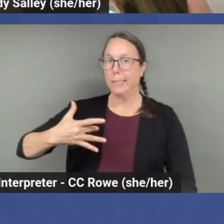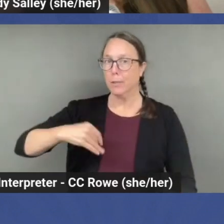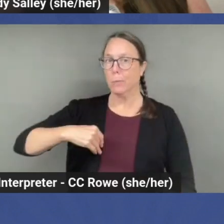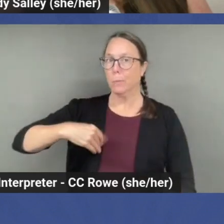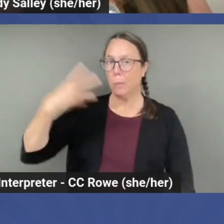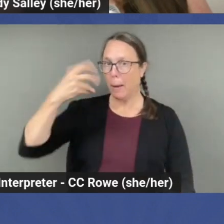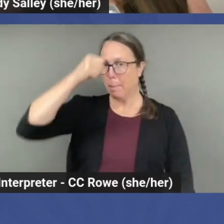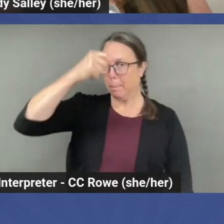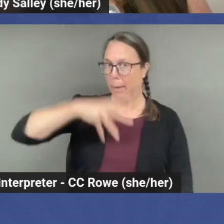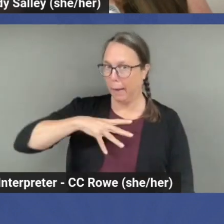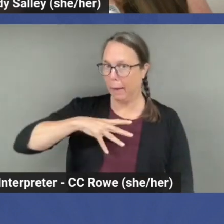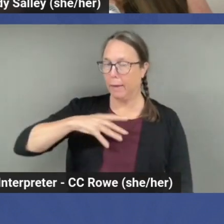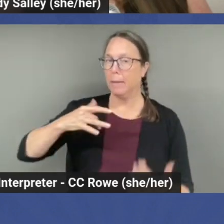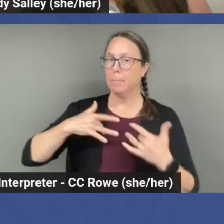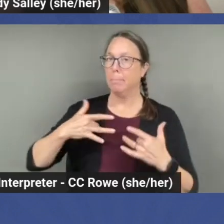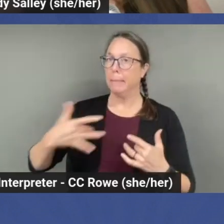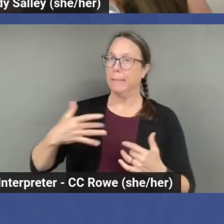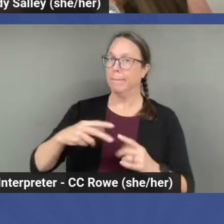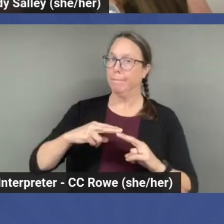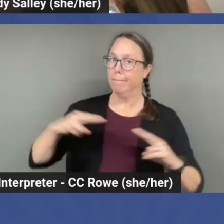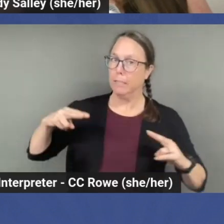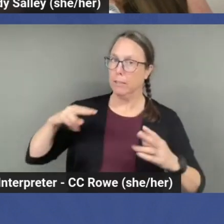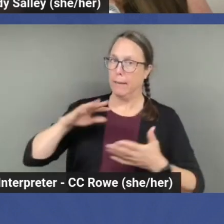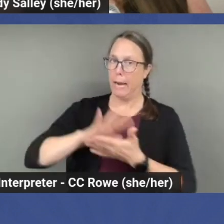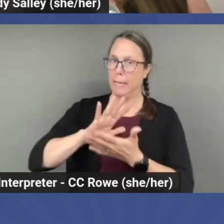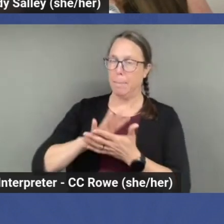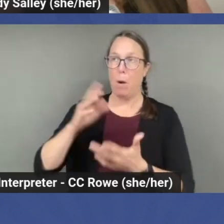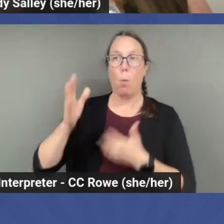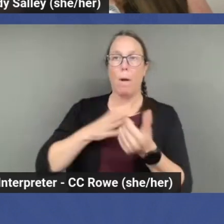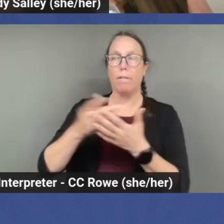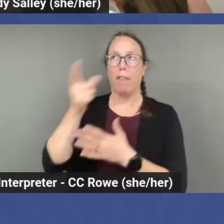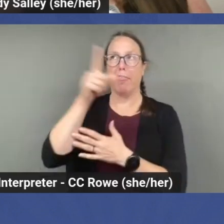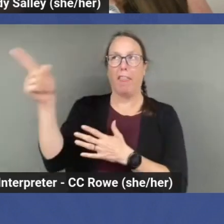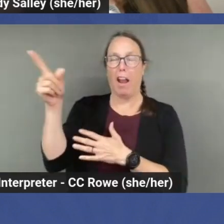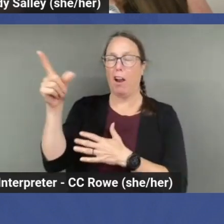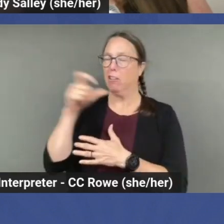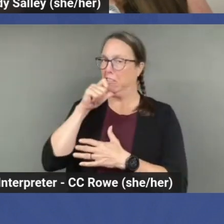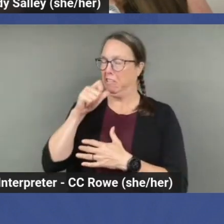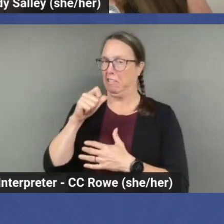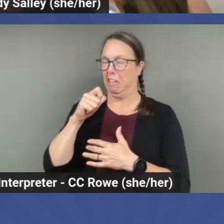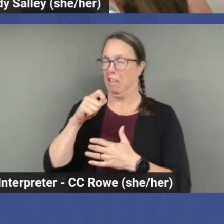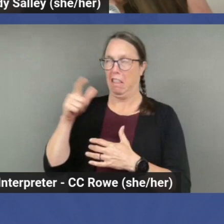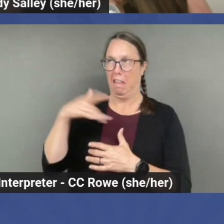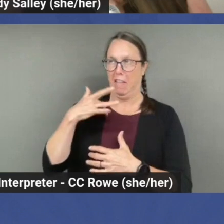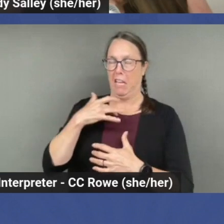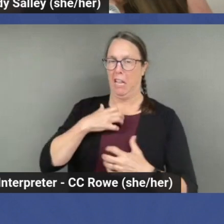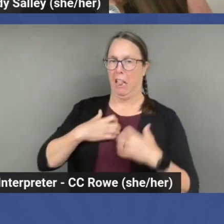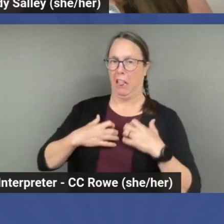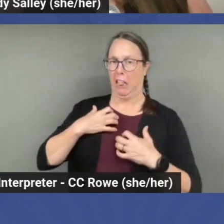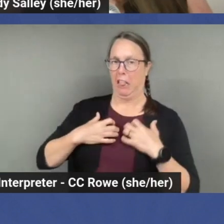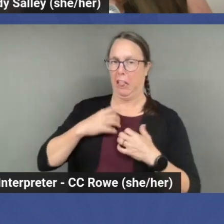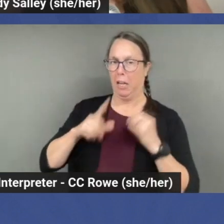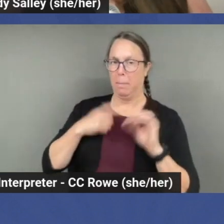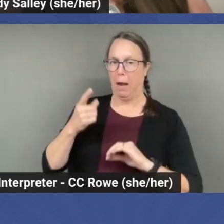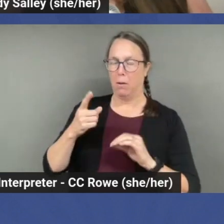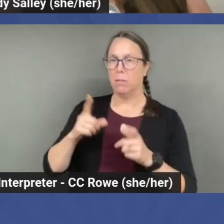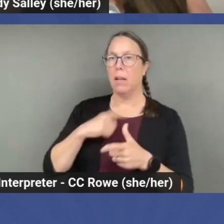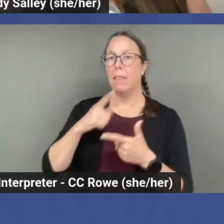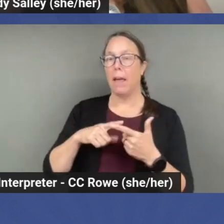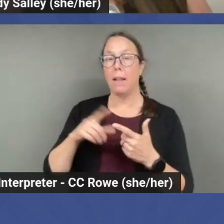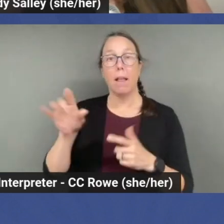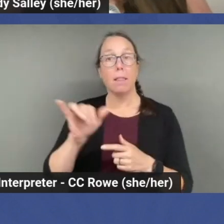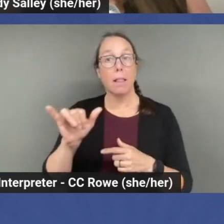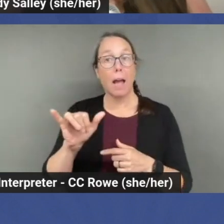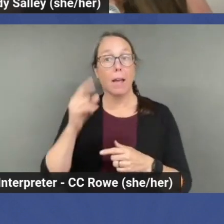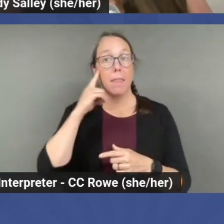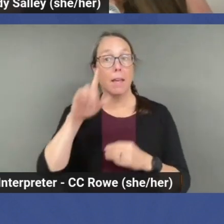you know, very academic, is uncomfortable with. And I think that there's a lot, you know, I think of Sesta Fosta, when sex workers in